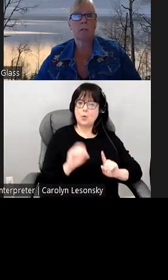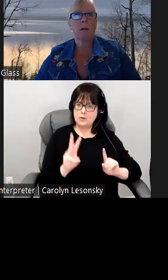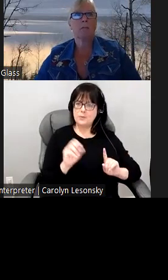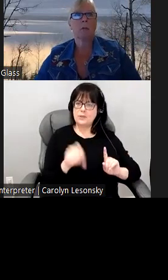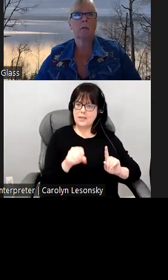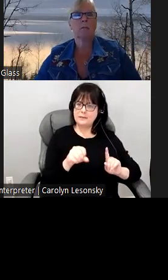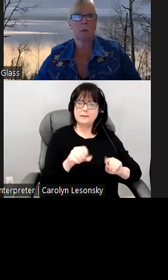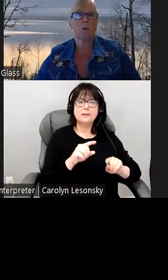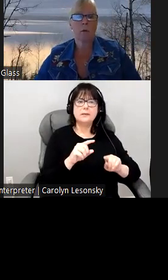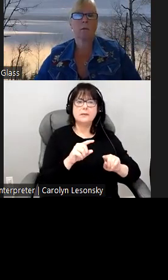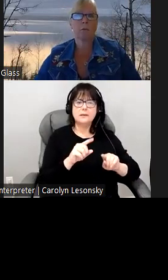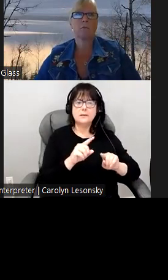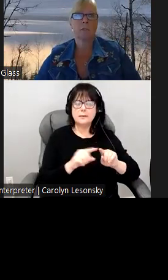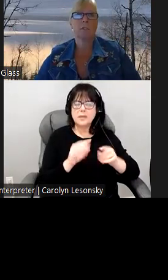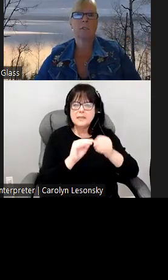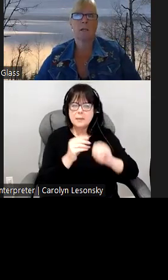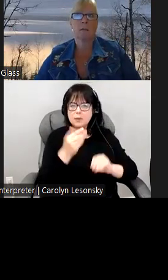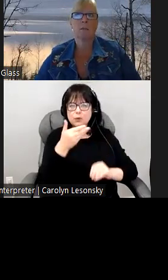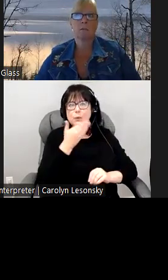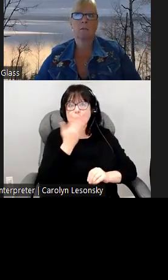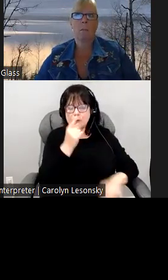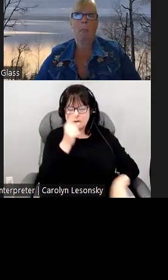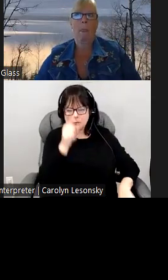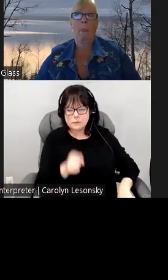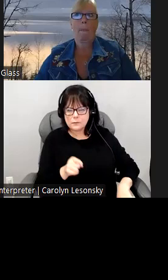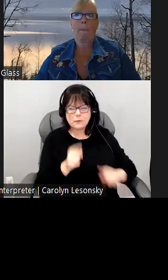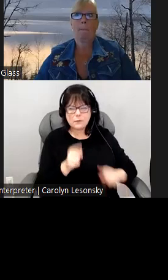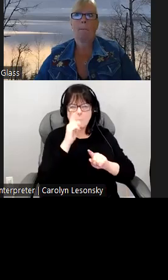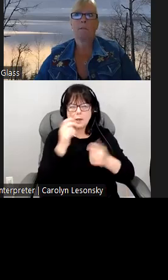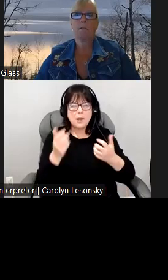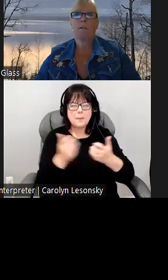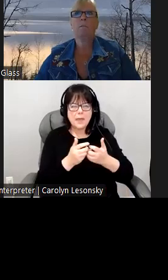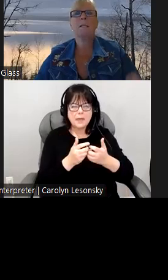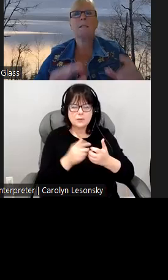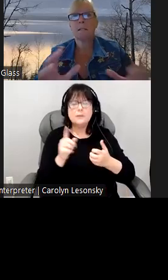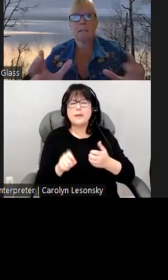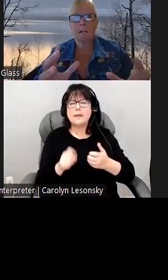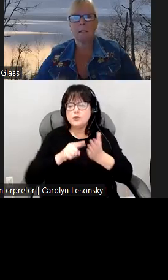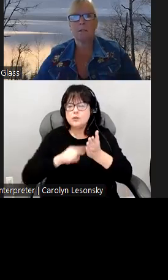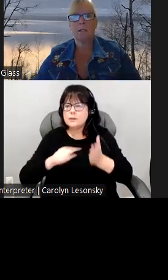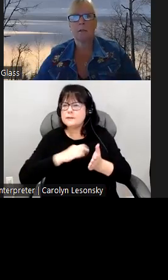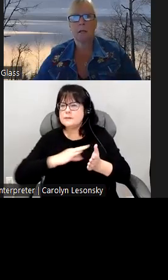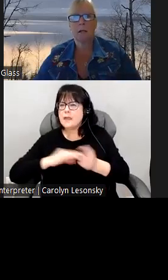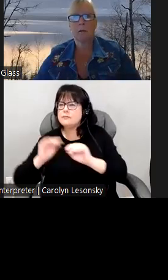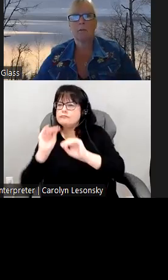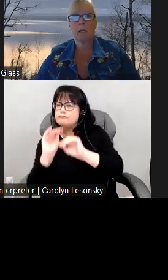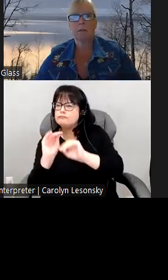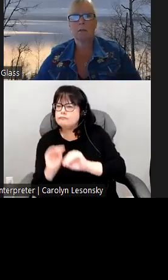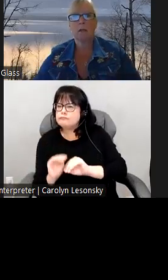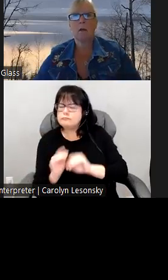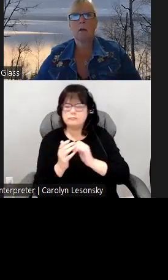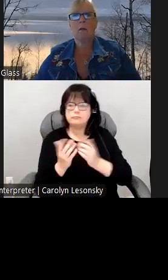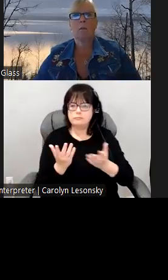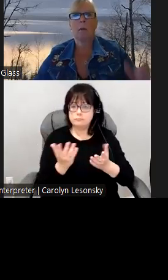your staff are recording those referrals in CaMS. So it's kind of business intelligence that you're getting out of